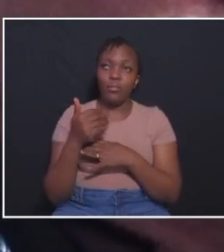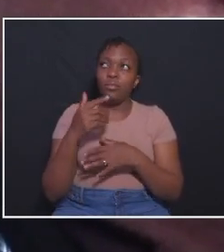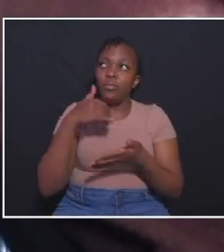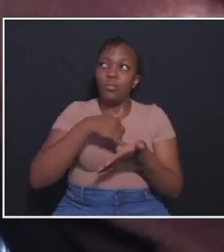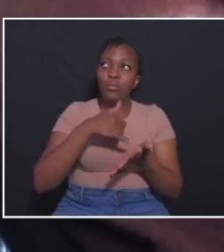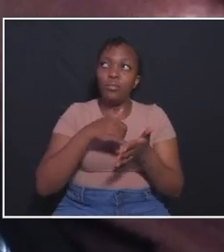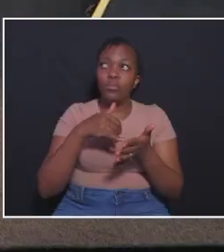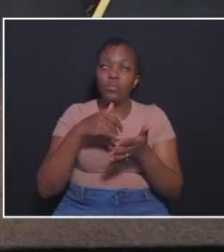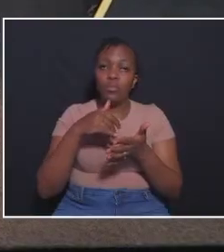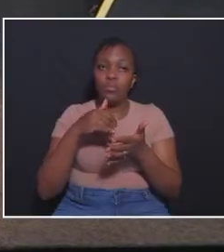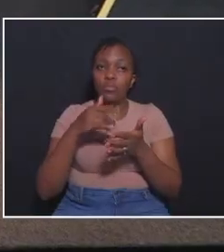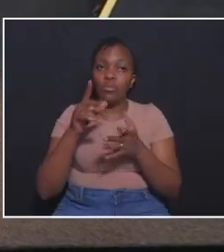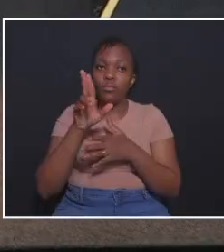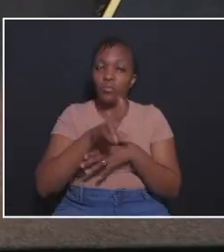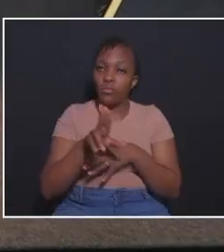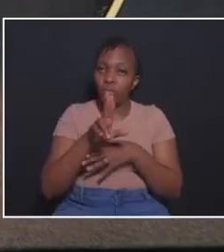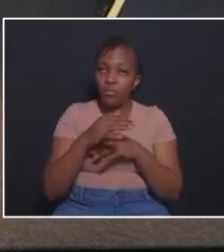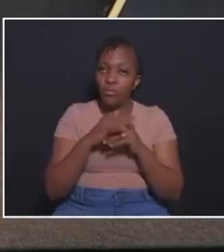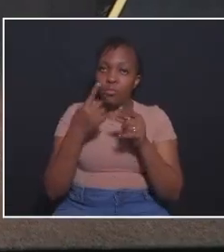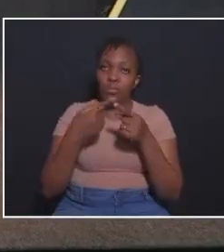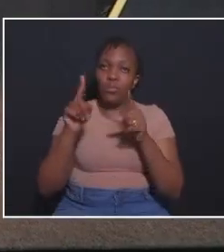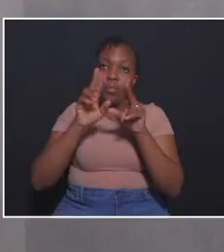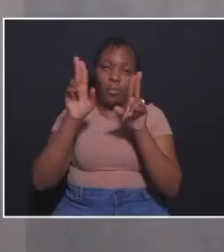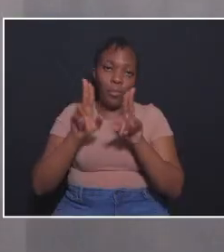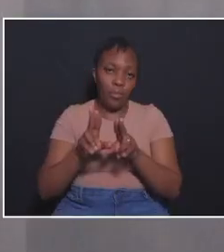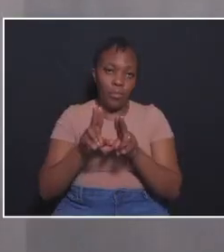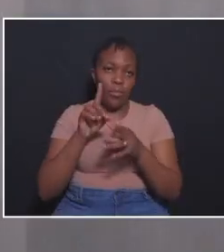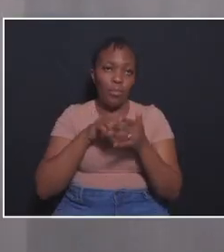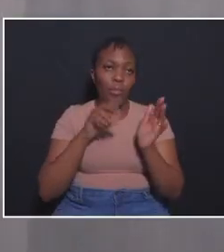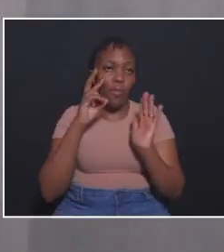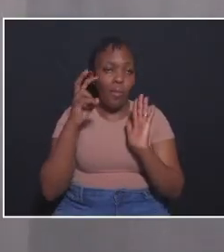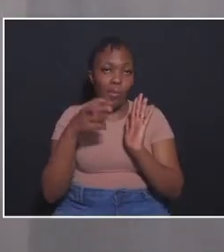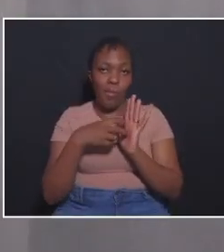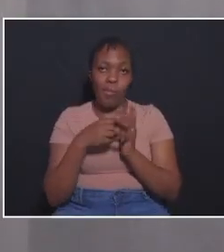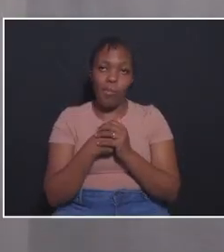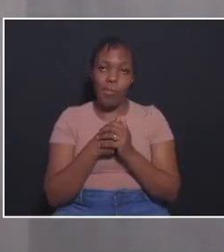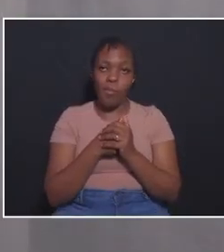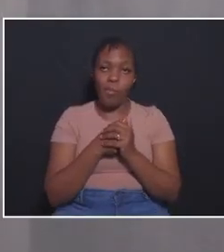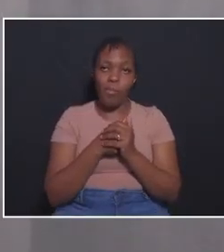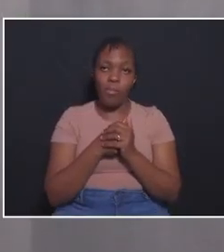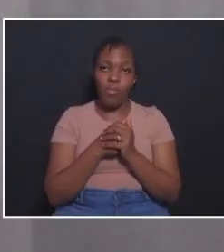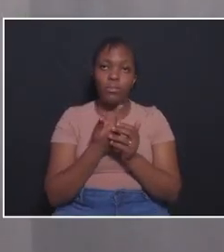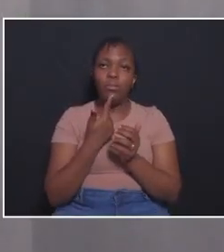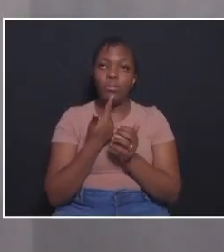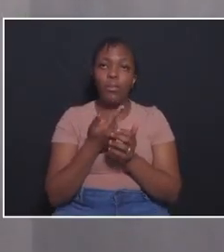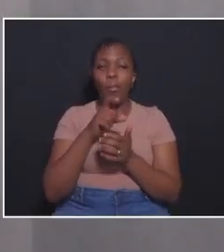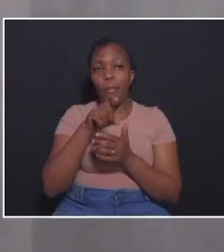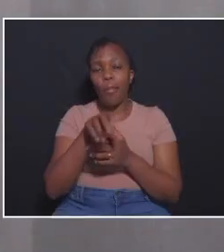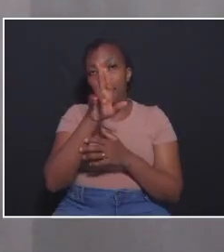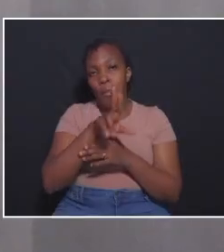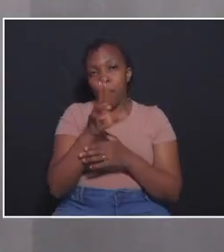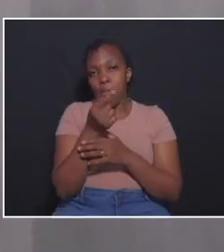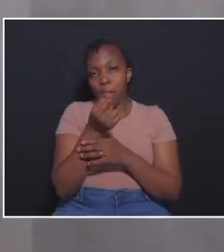that you can use. But internationally, Pro Tools is what's recognized. So you would have to spend a little bit more because they're